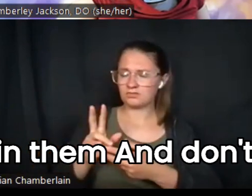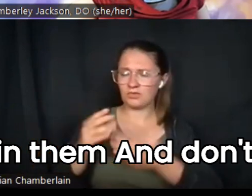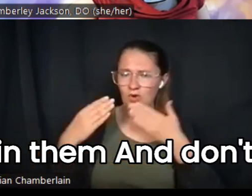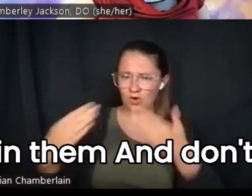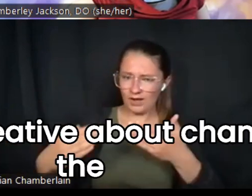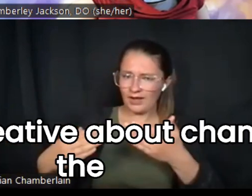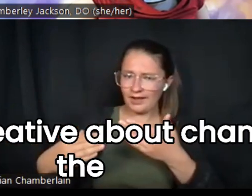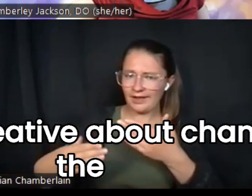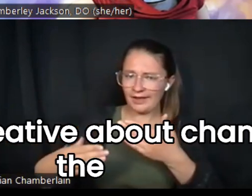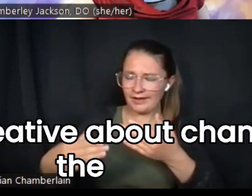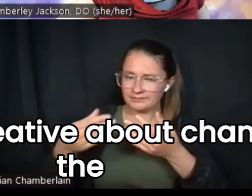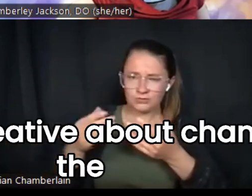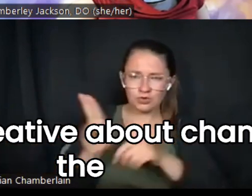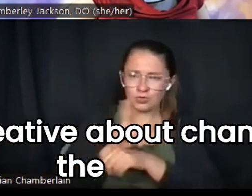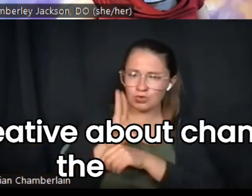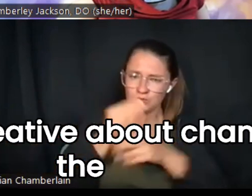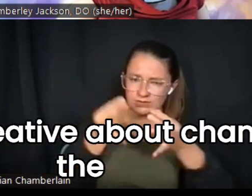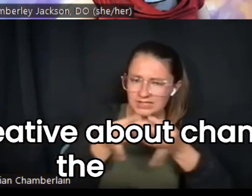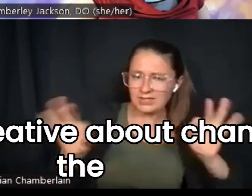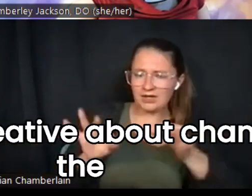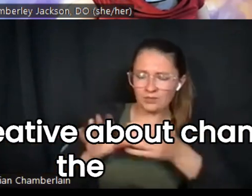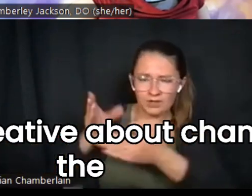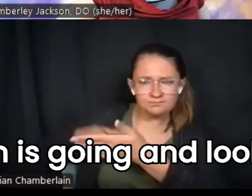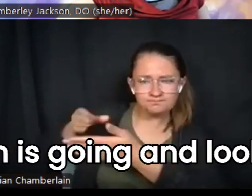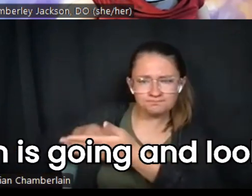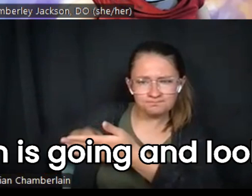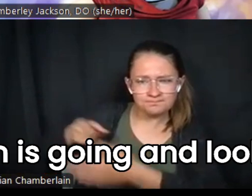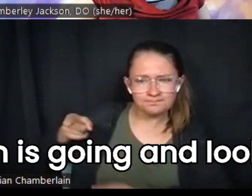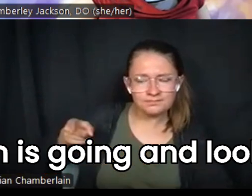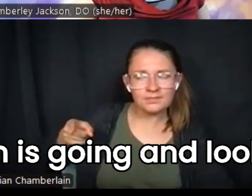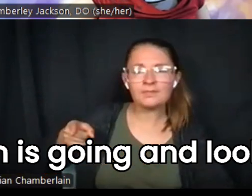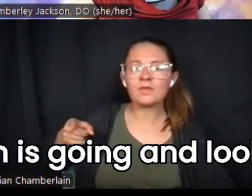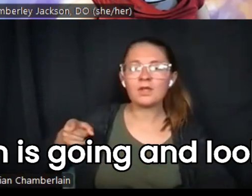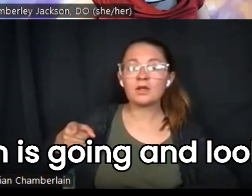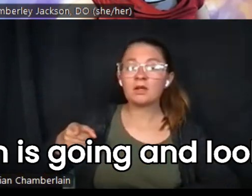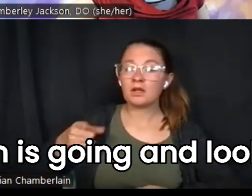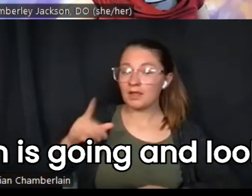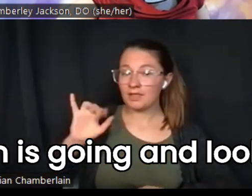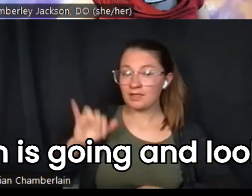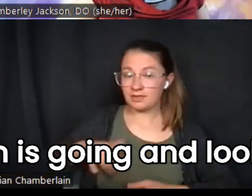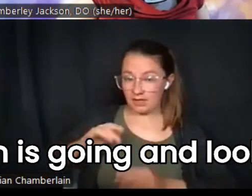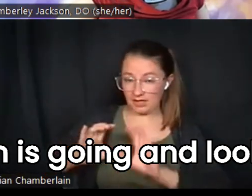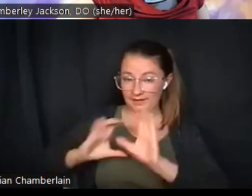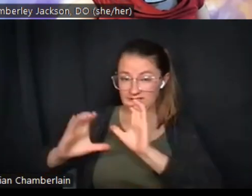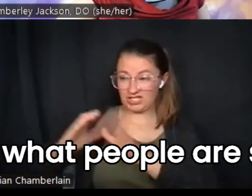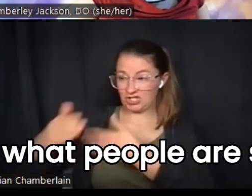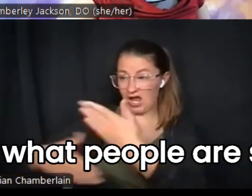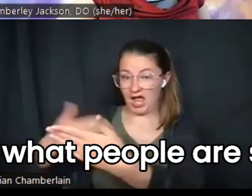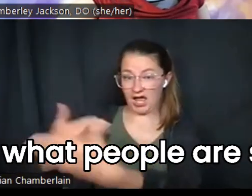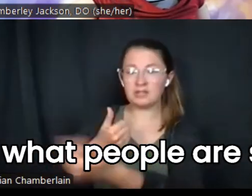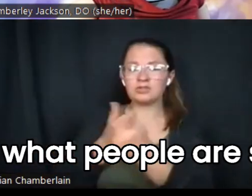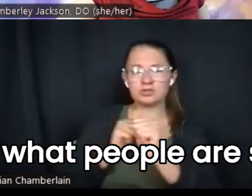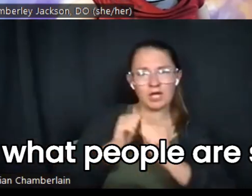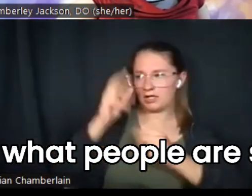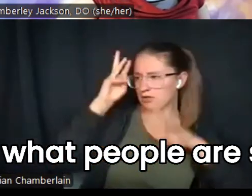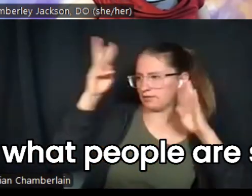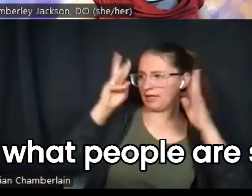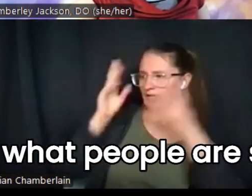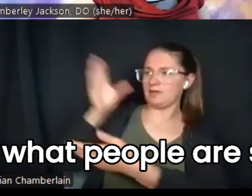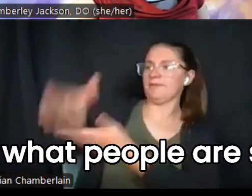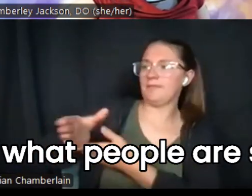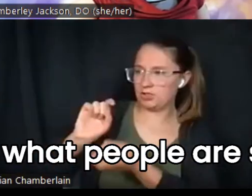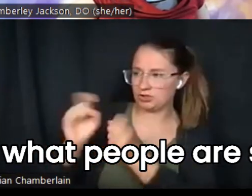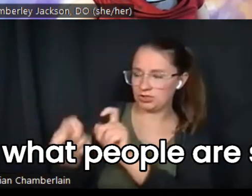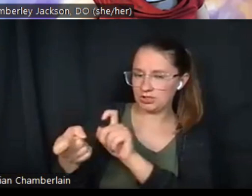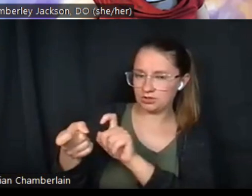don't be afraid to get creative about changing how the conversation is going and looking for patterns in what